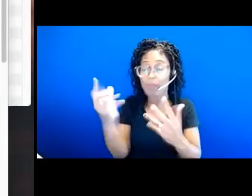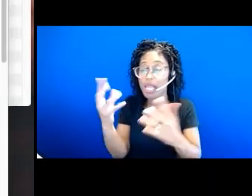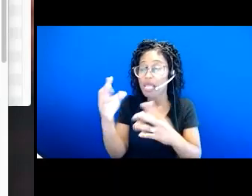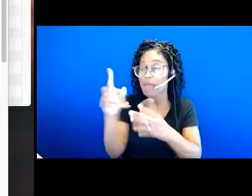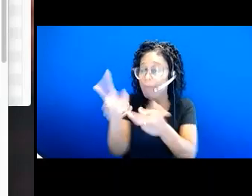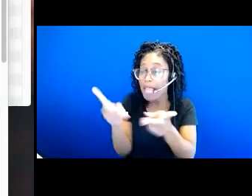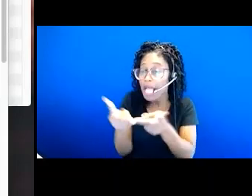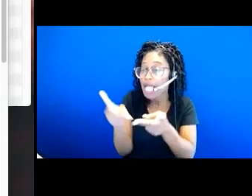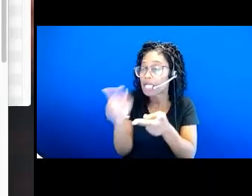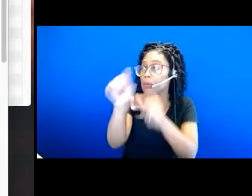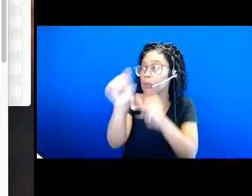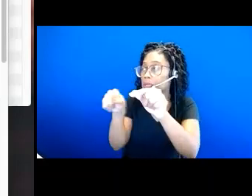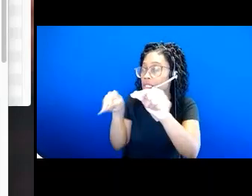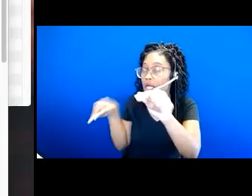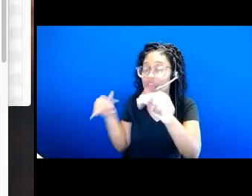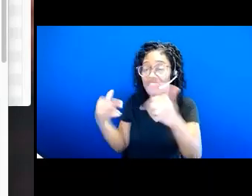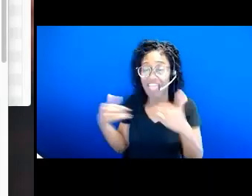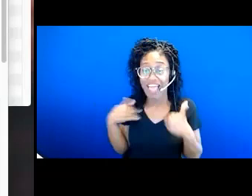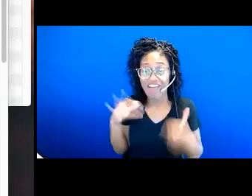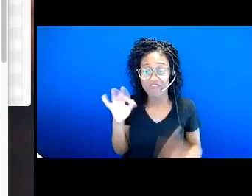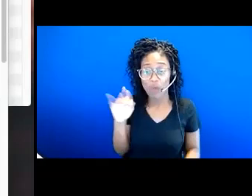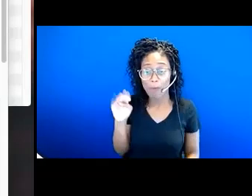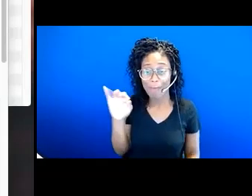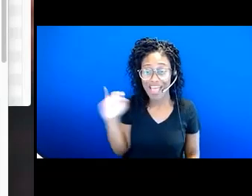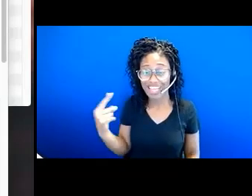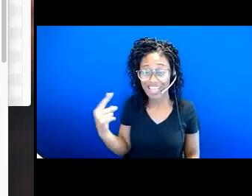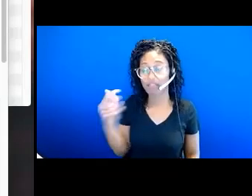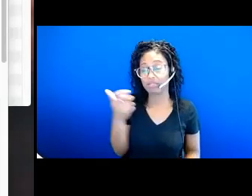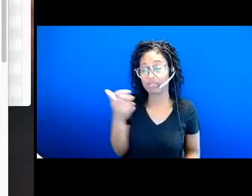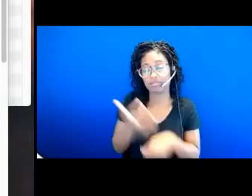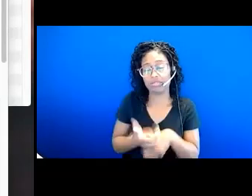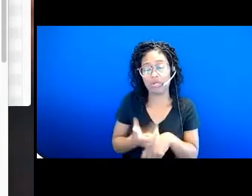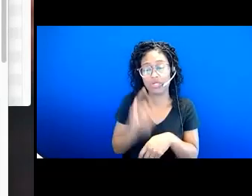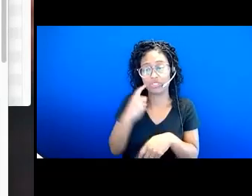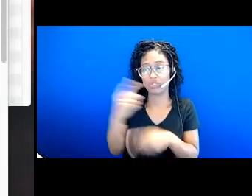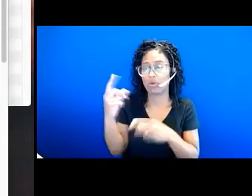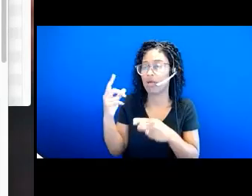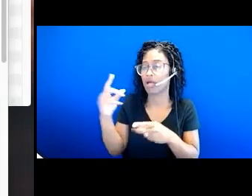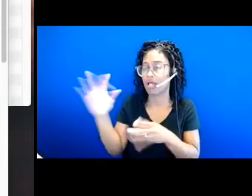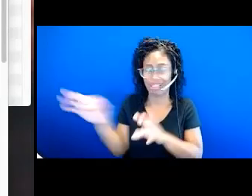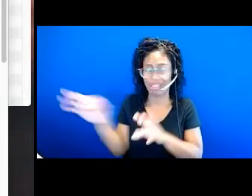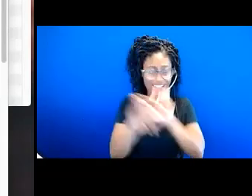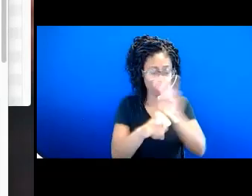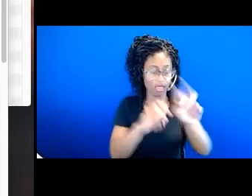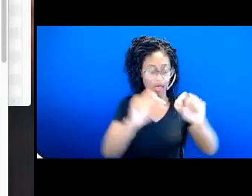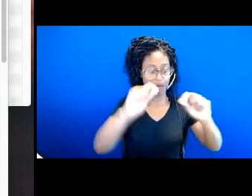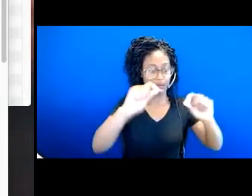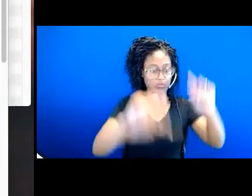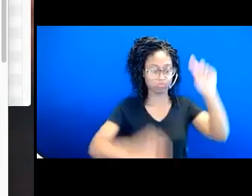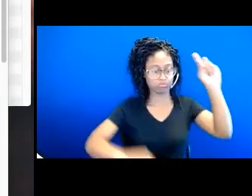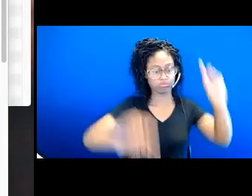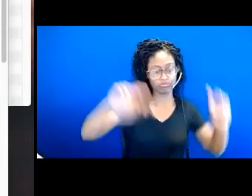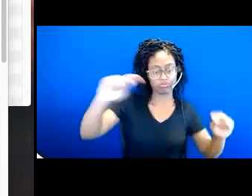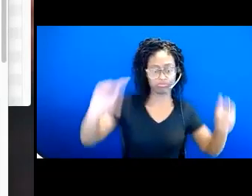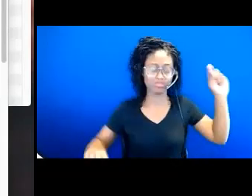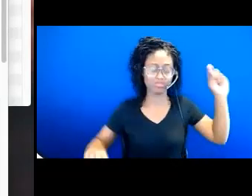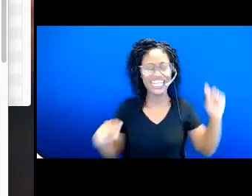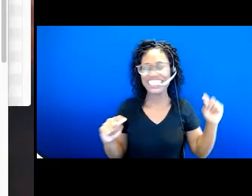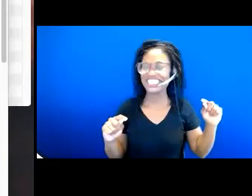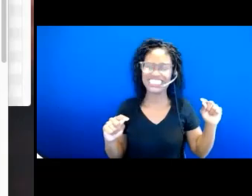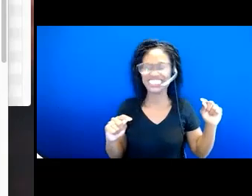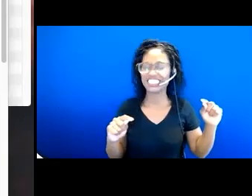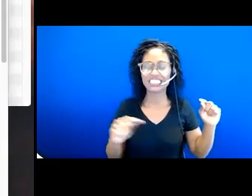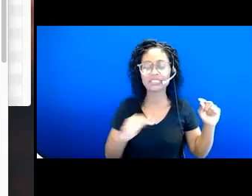was formatting, it would be a really difficult job to unify the formatting. So we try and scrub it all, and